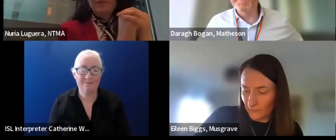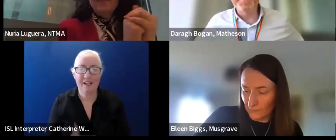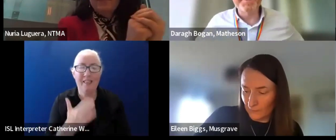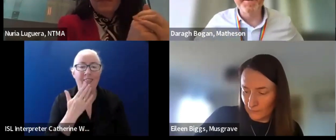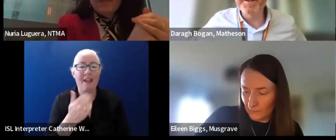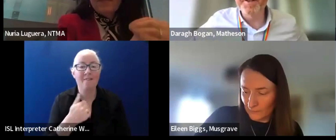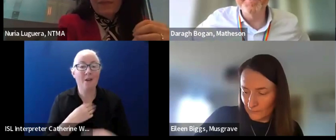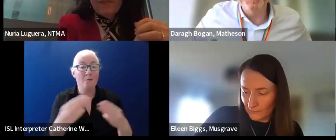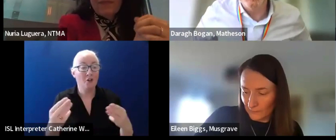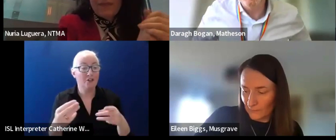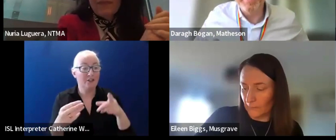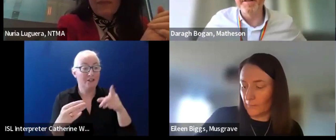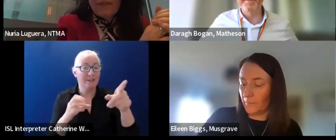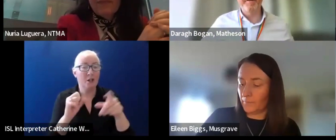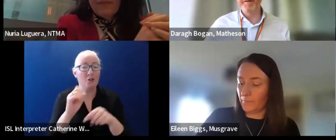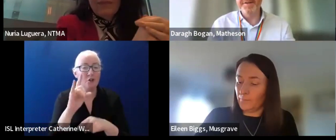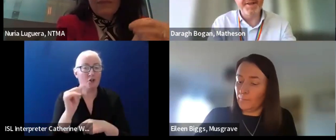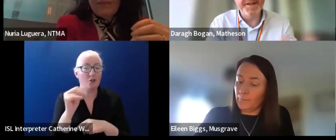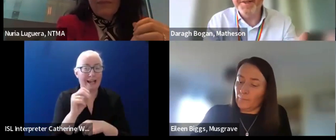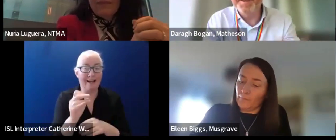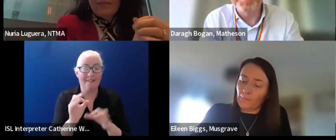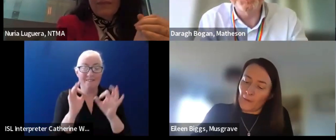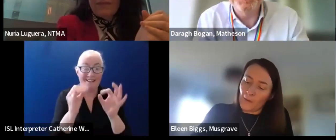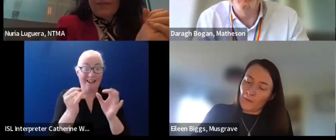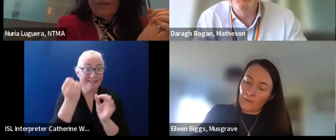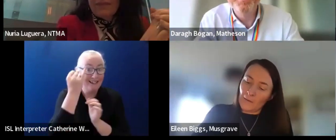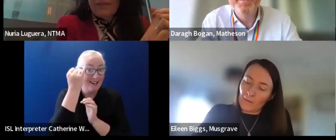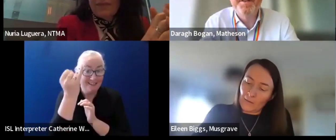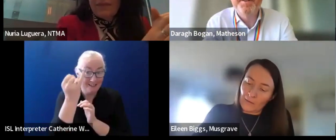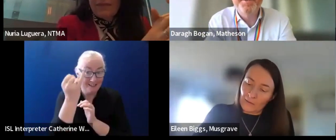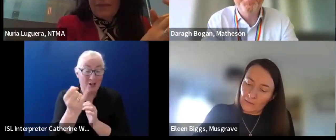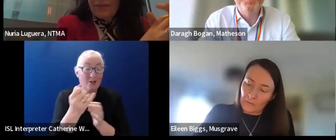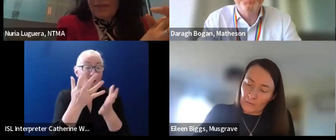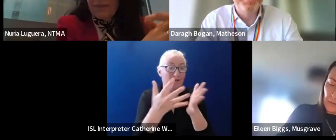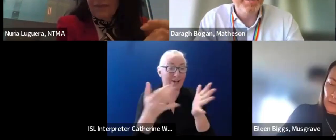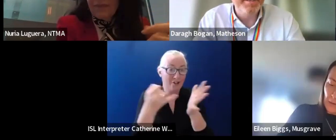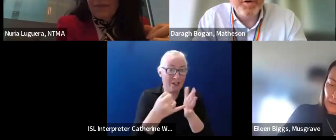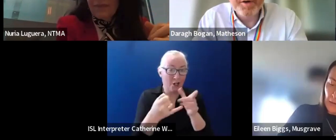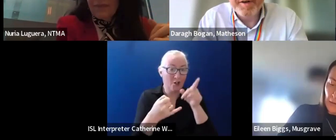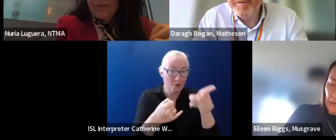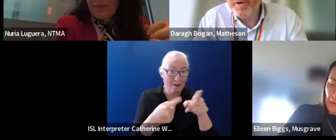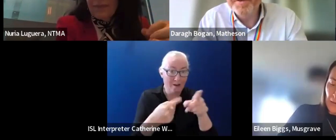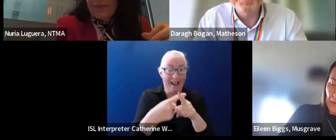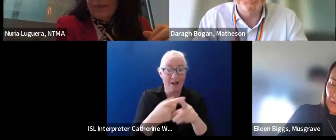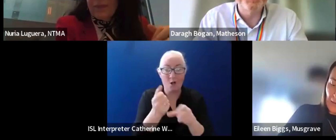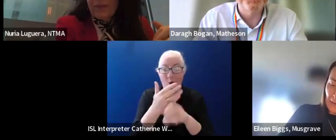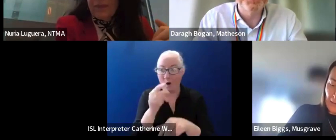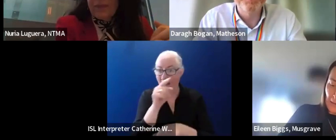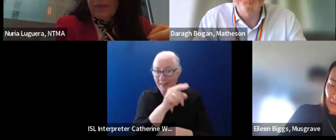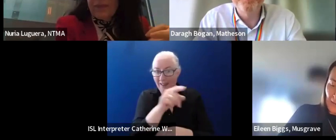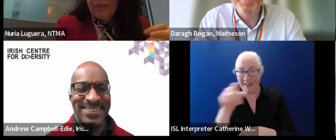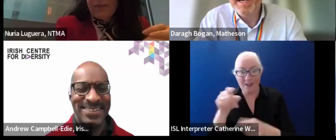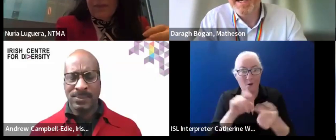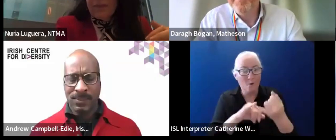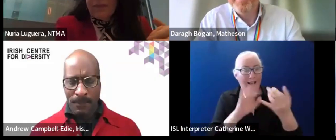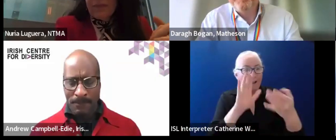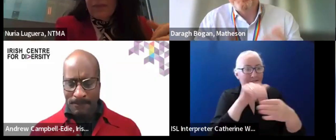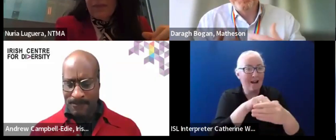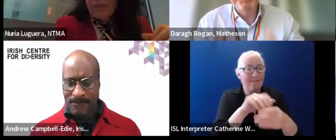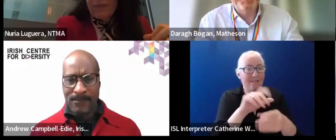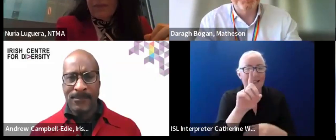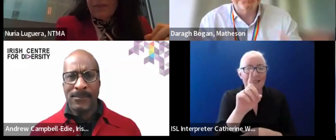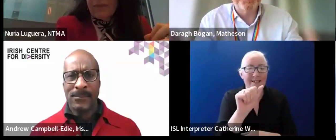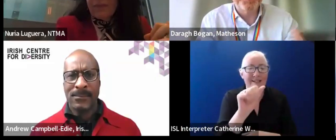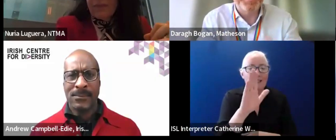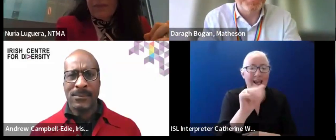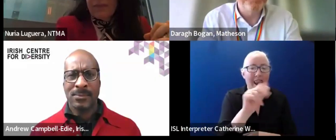much, Shane. A fantastic initiative, and congratulations once again to you and all involved at the Dalata Hotel Group.